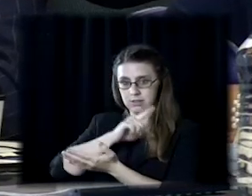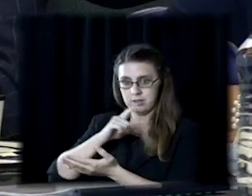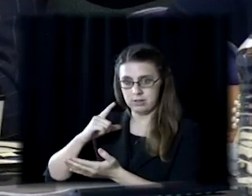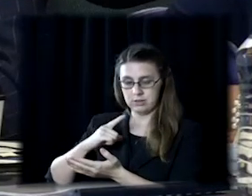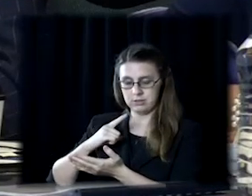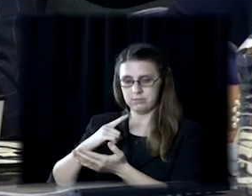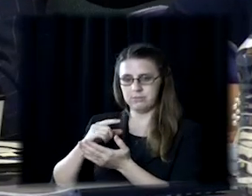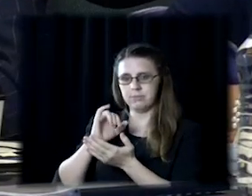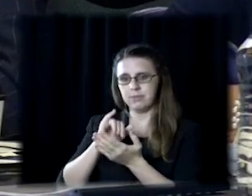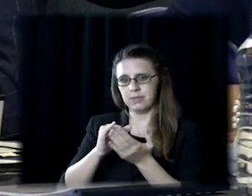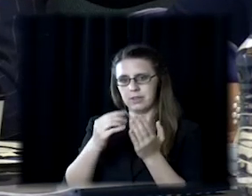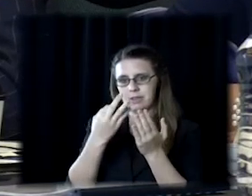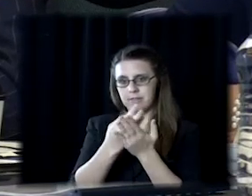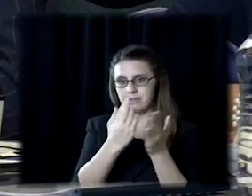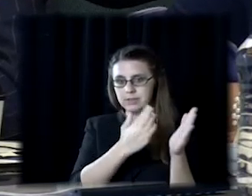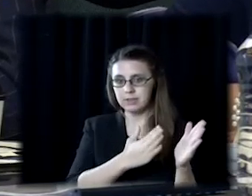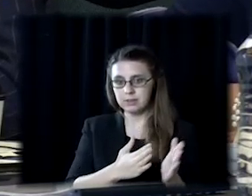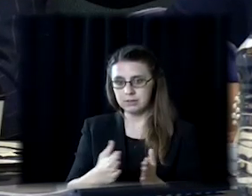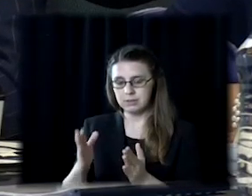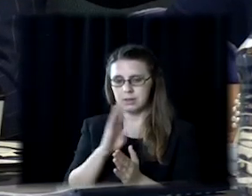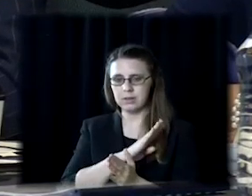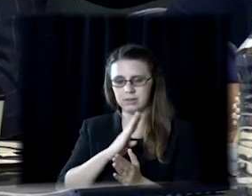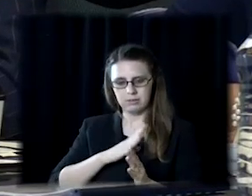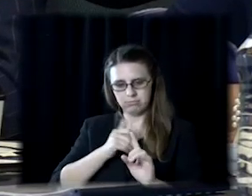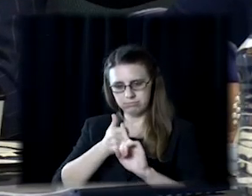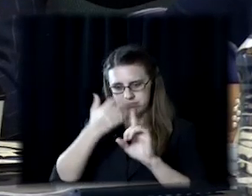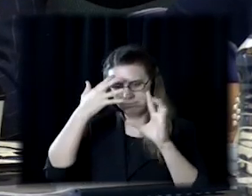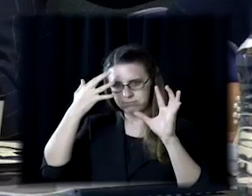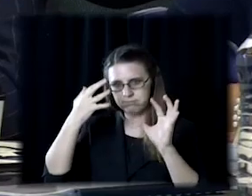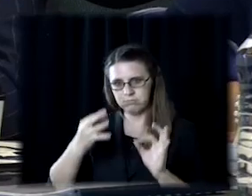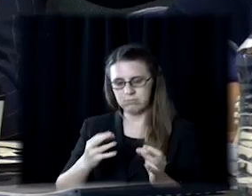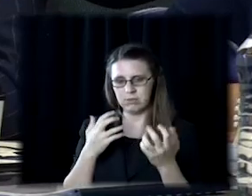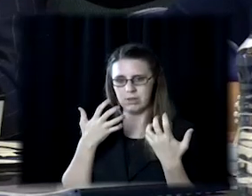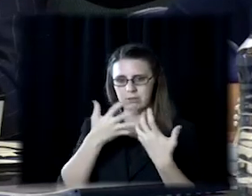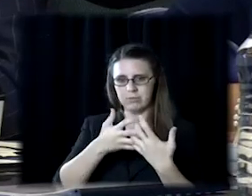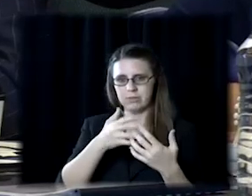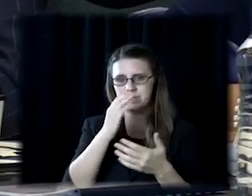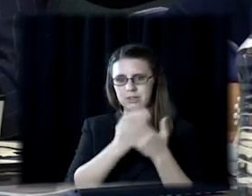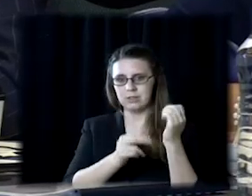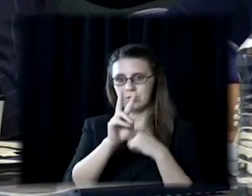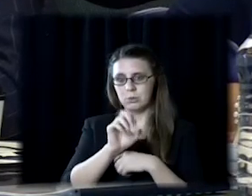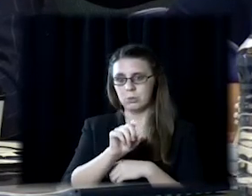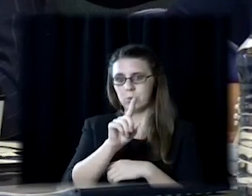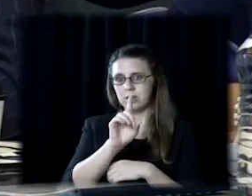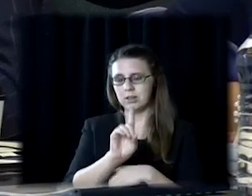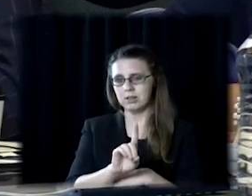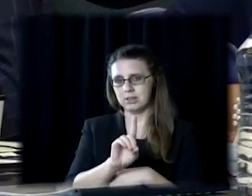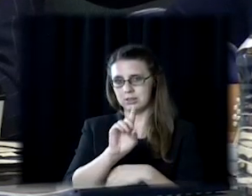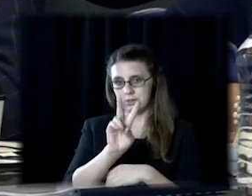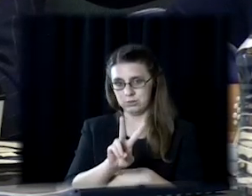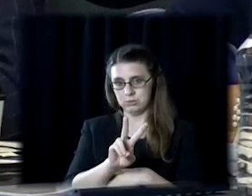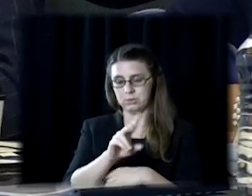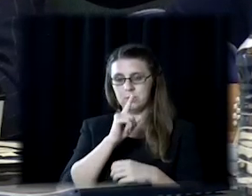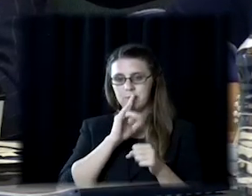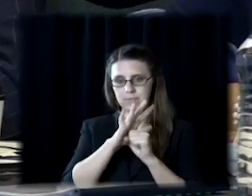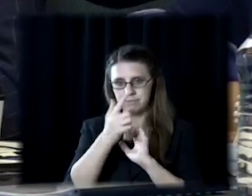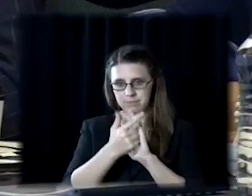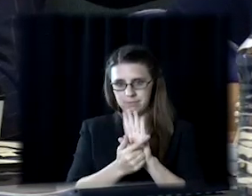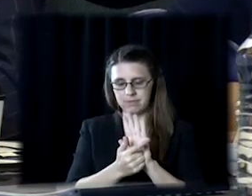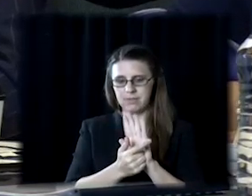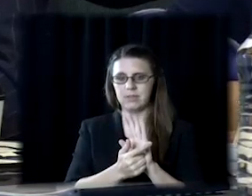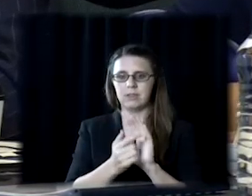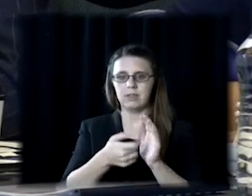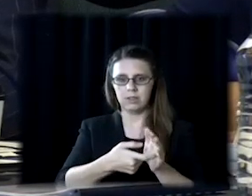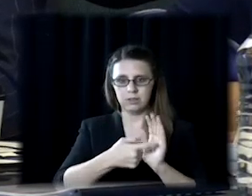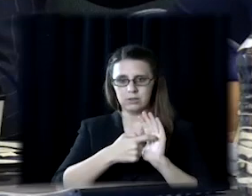plan that the Board has determined in its sole discretion pursuant to Section 201(d)(2) of PROMESA, satisfies the requirements of PROMESA set forth